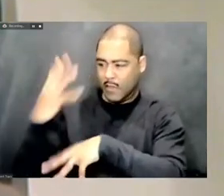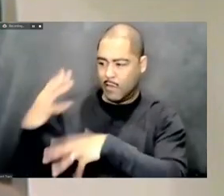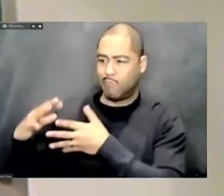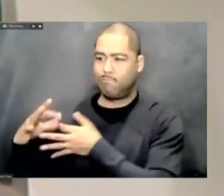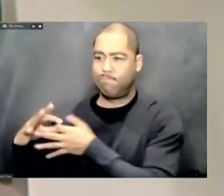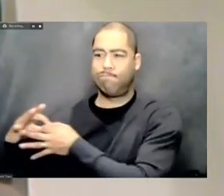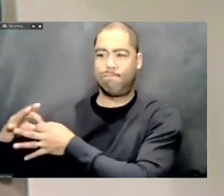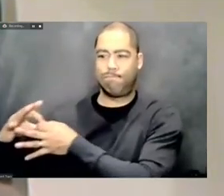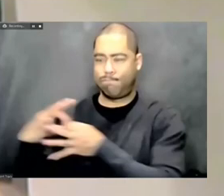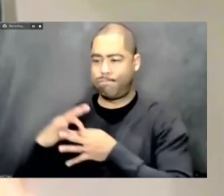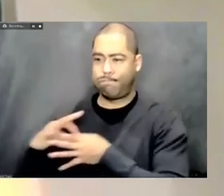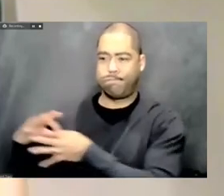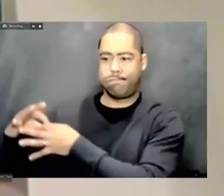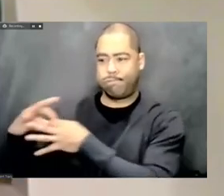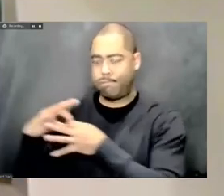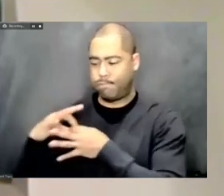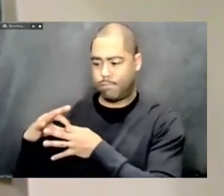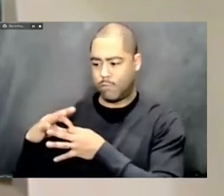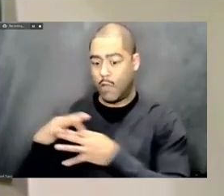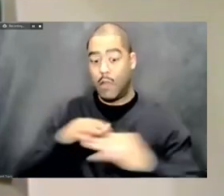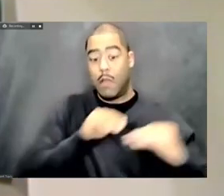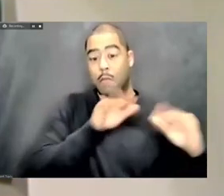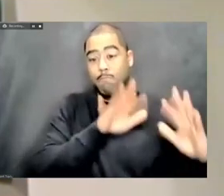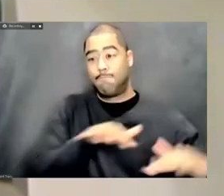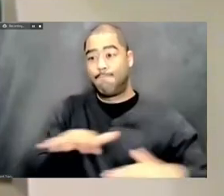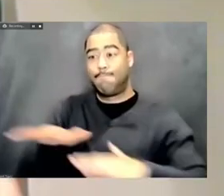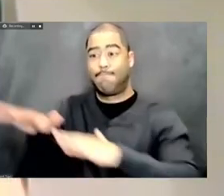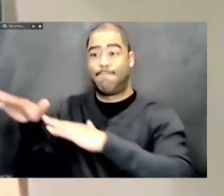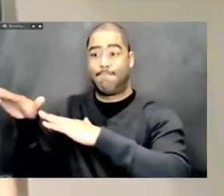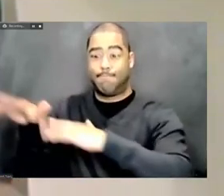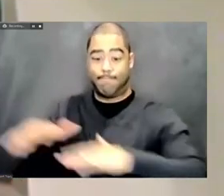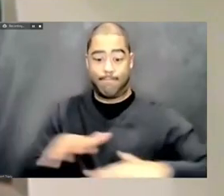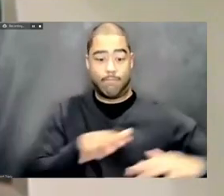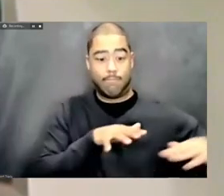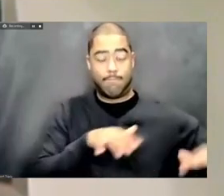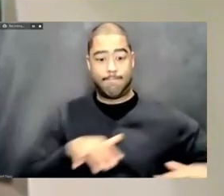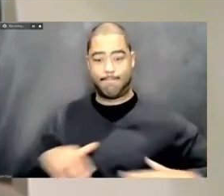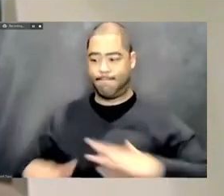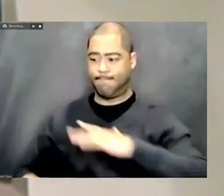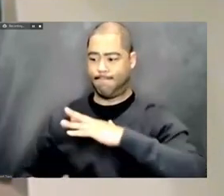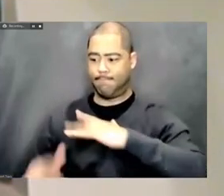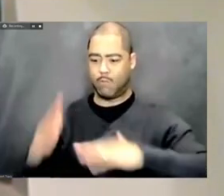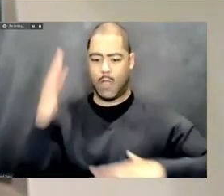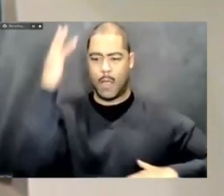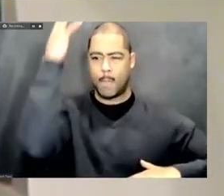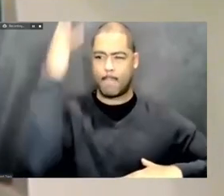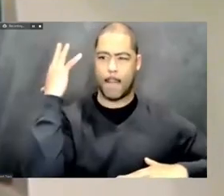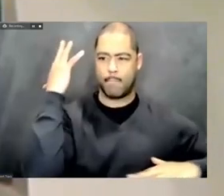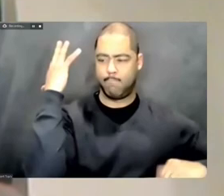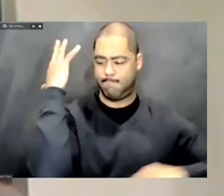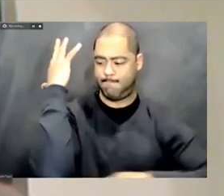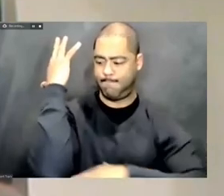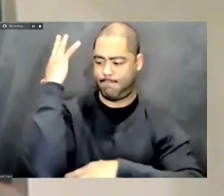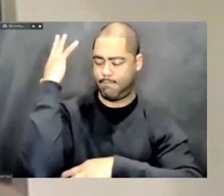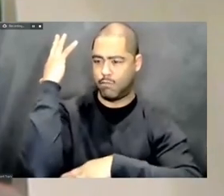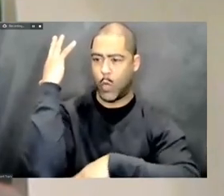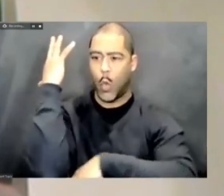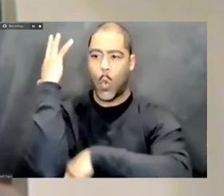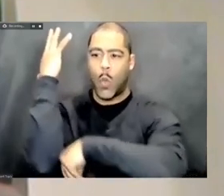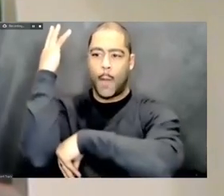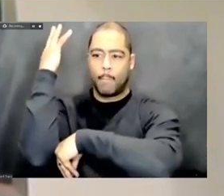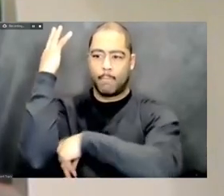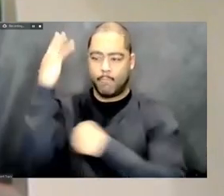for allowing me to be a part of this Poetry Out Loud family. I hope y'all enjoyed the night and all of